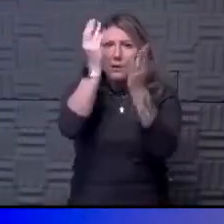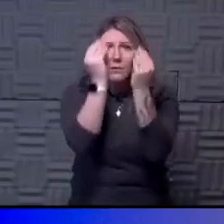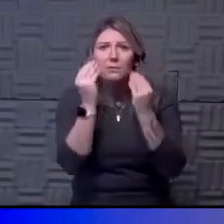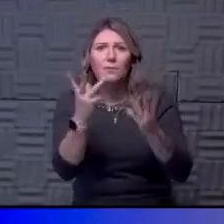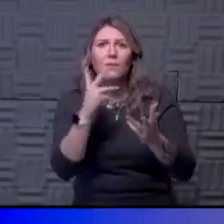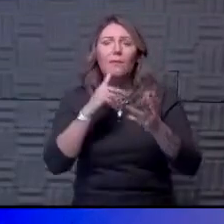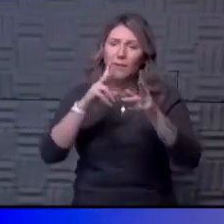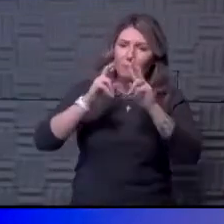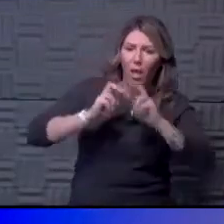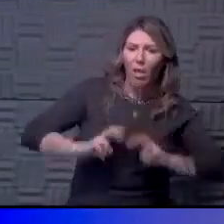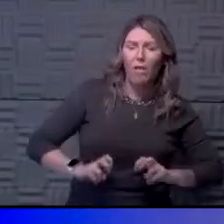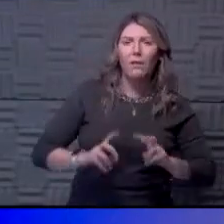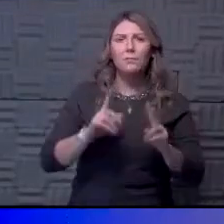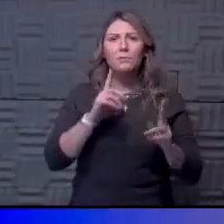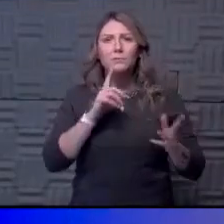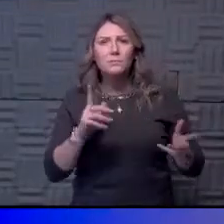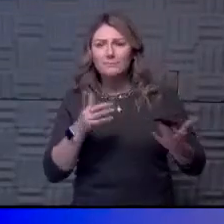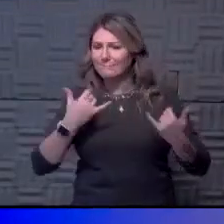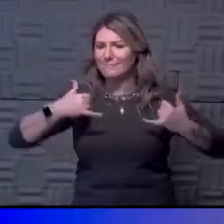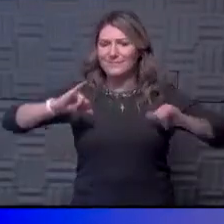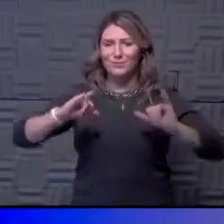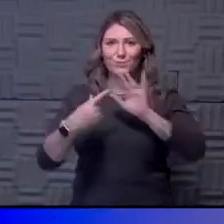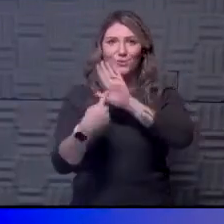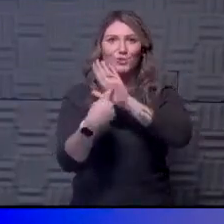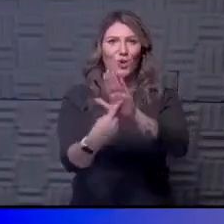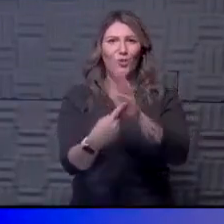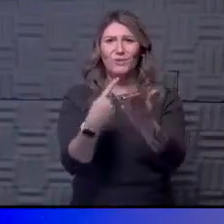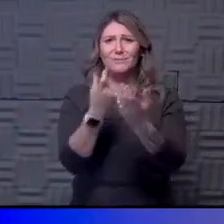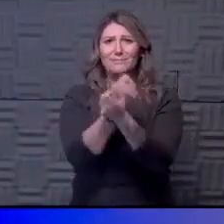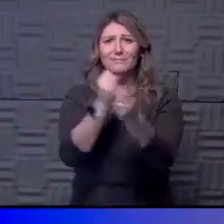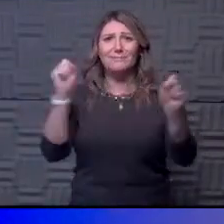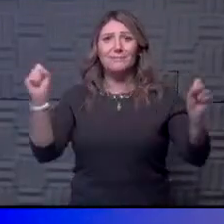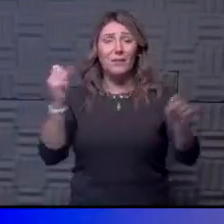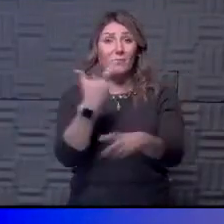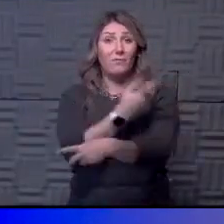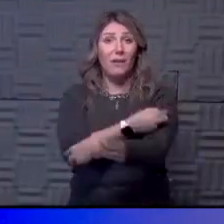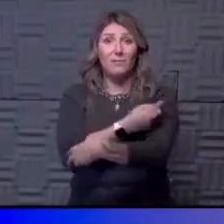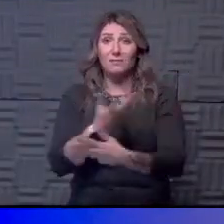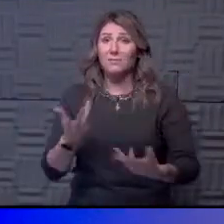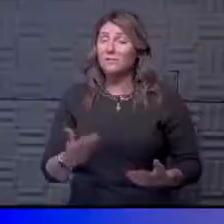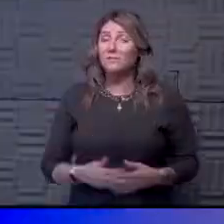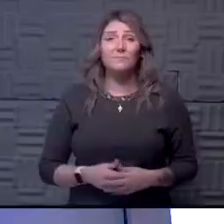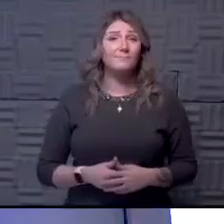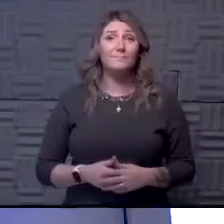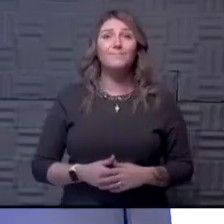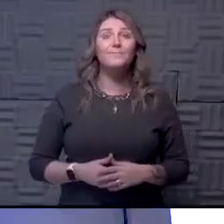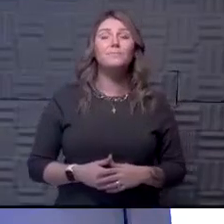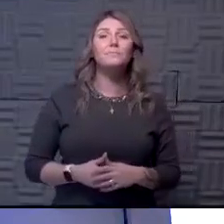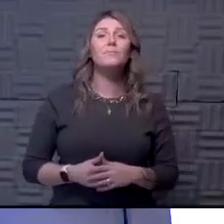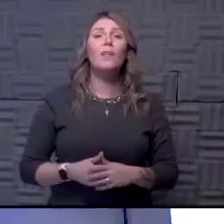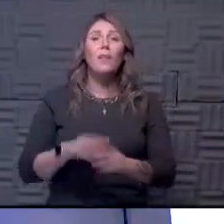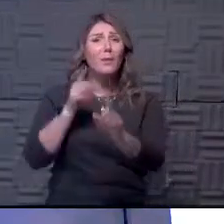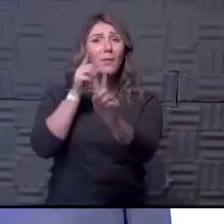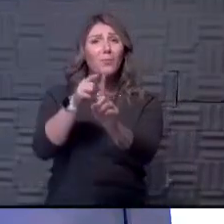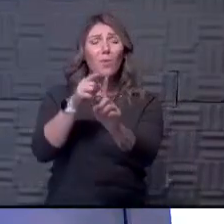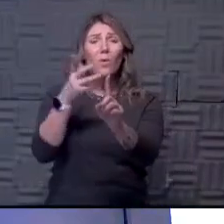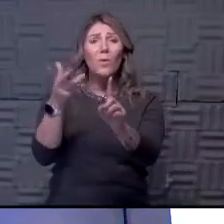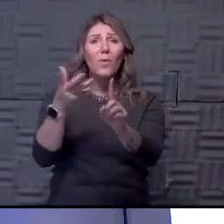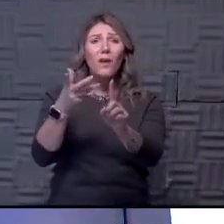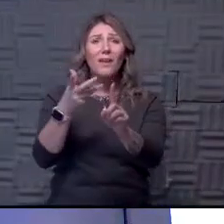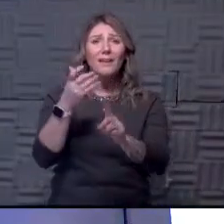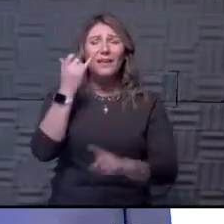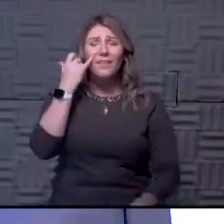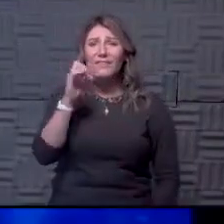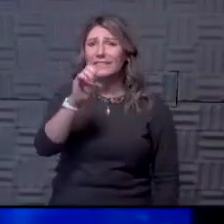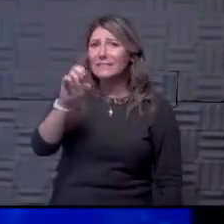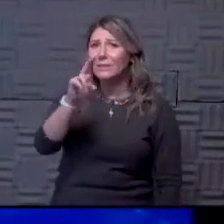analyze that data, and again, it still shows that these are safe vaccines. And I think the point about is it an EUA,